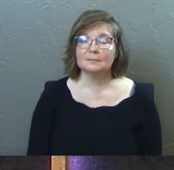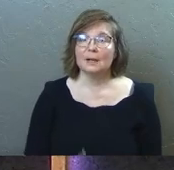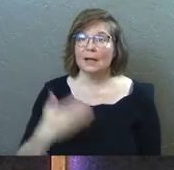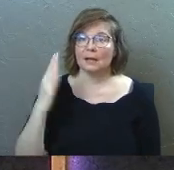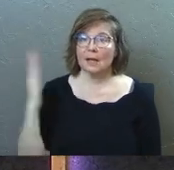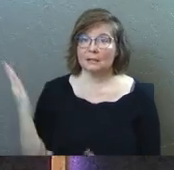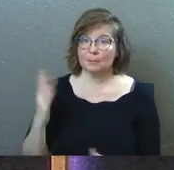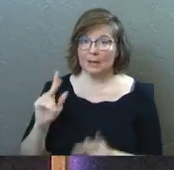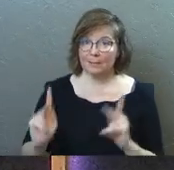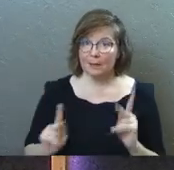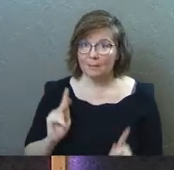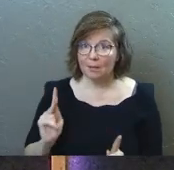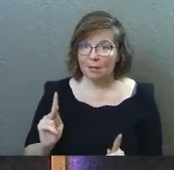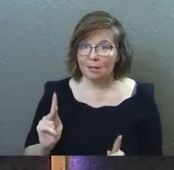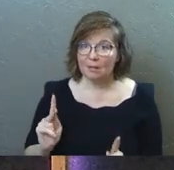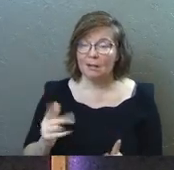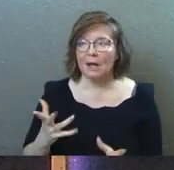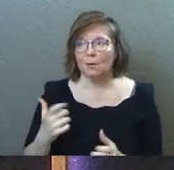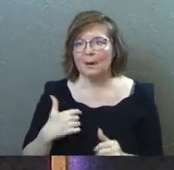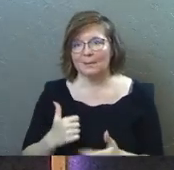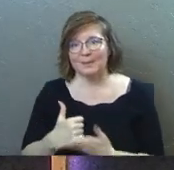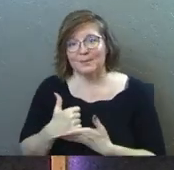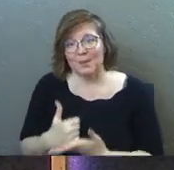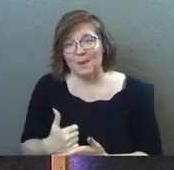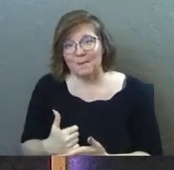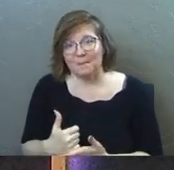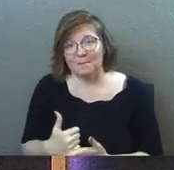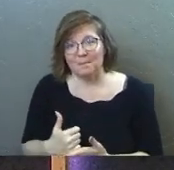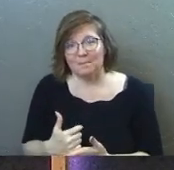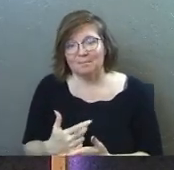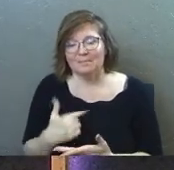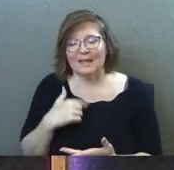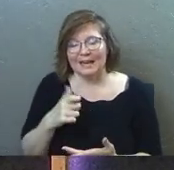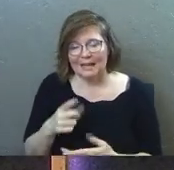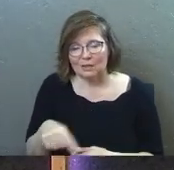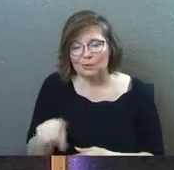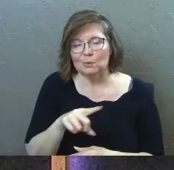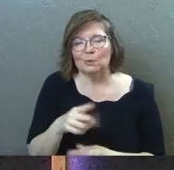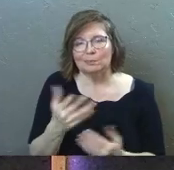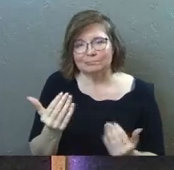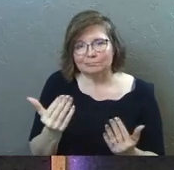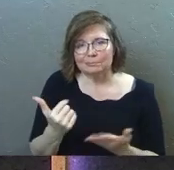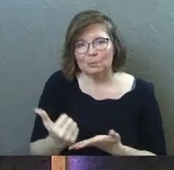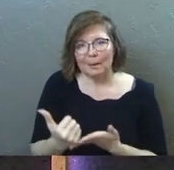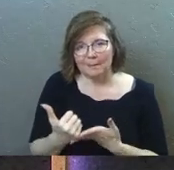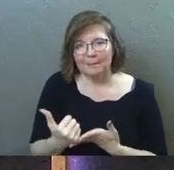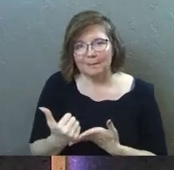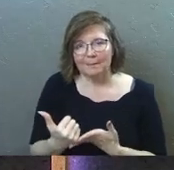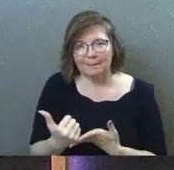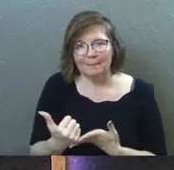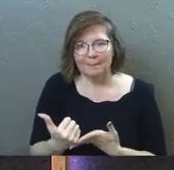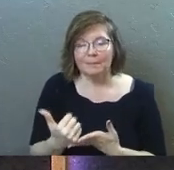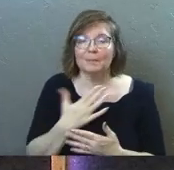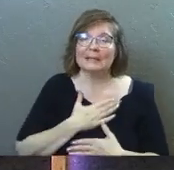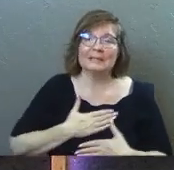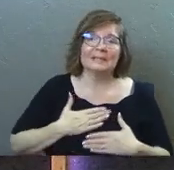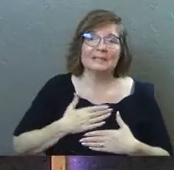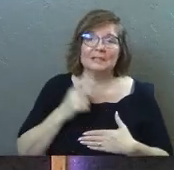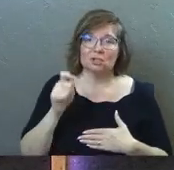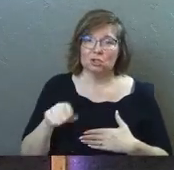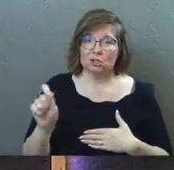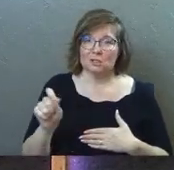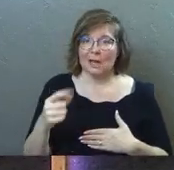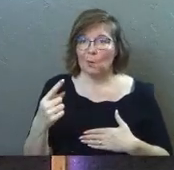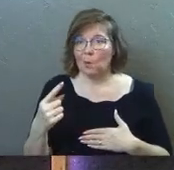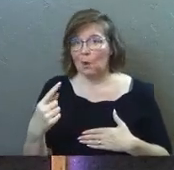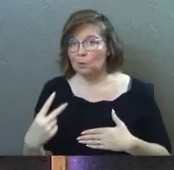As God brings people, I want to be able to help. And I need you guys to be able to help. So please check